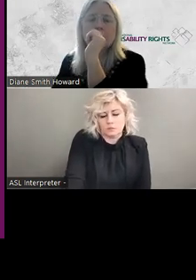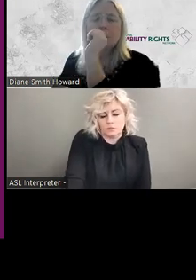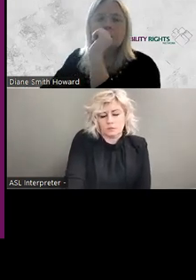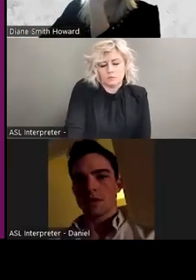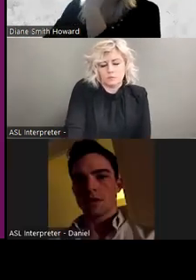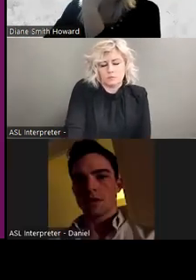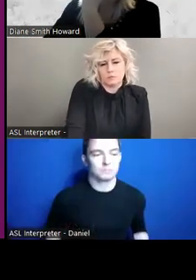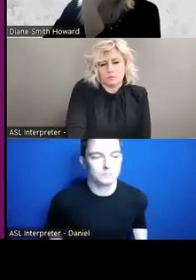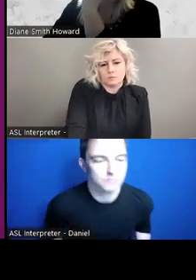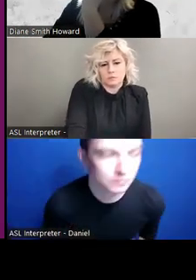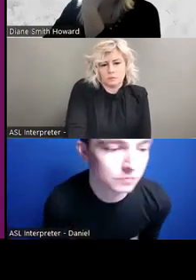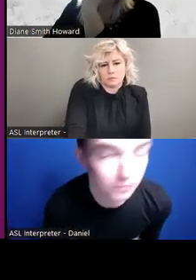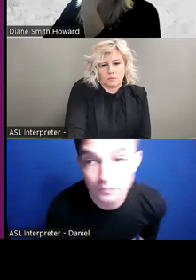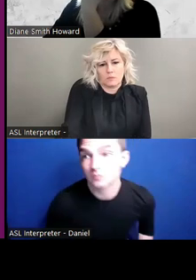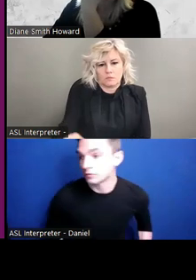And then